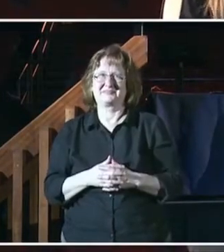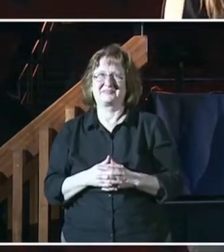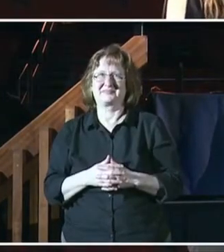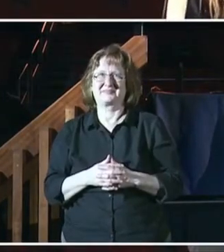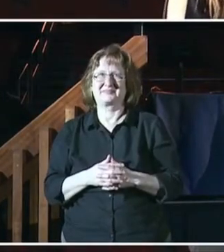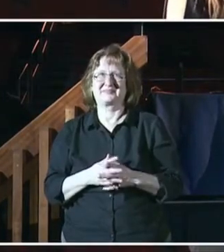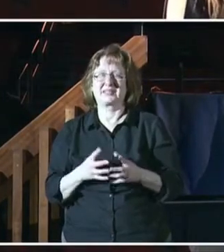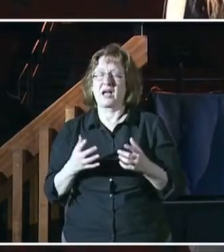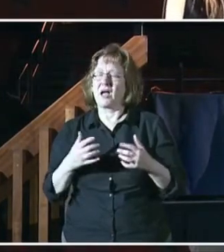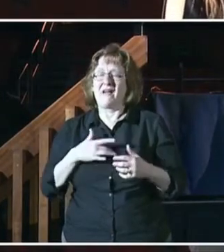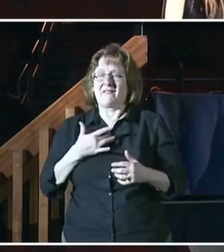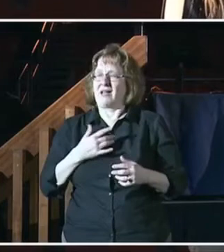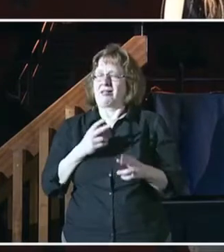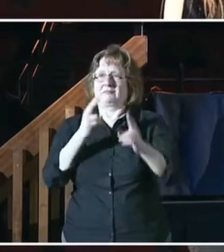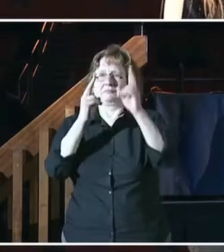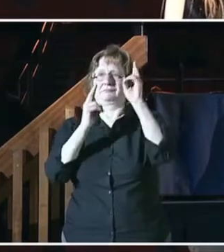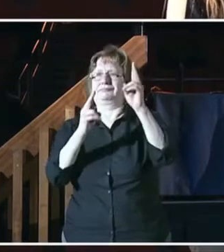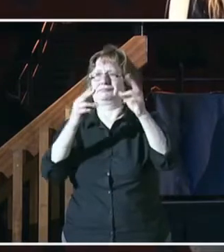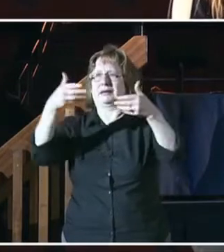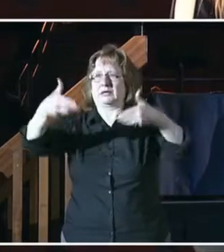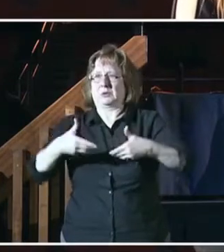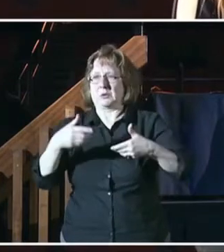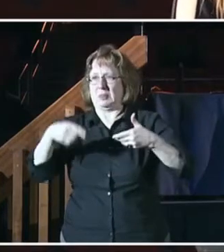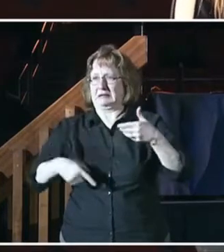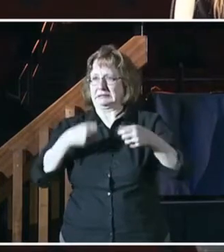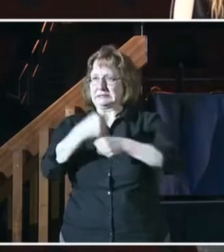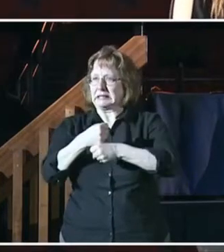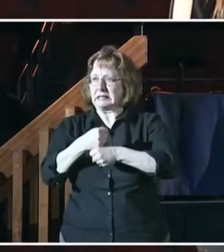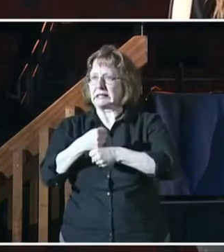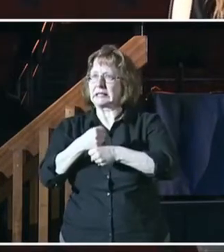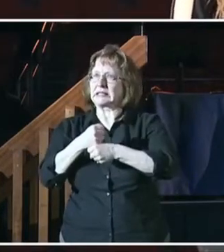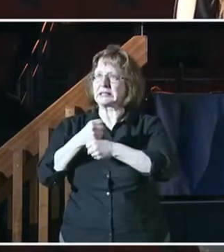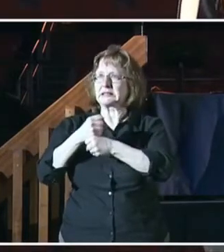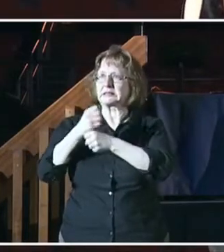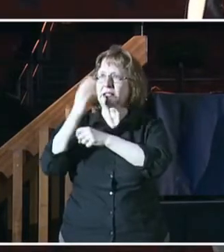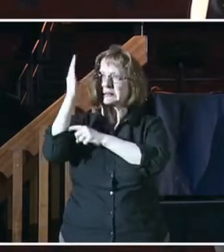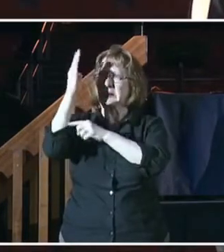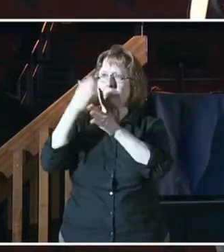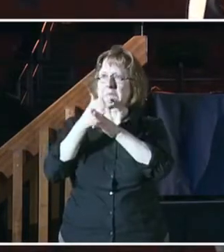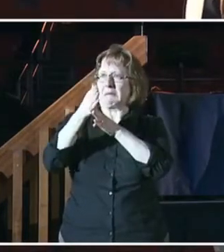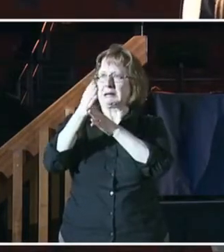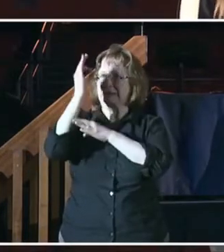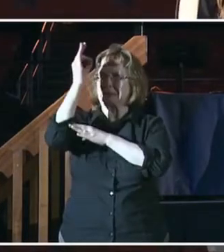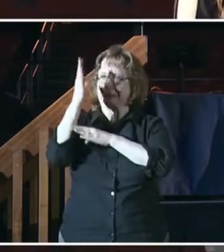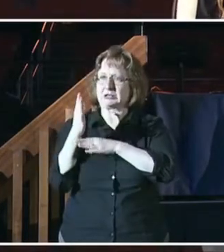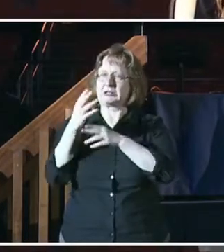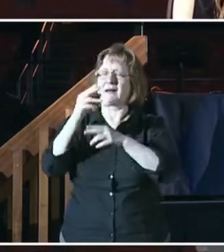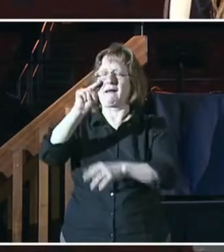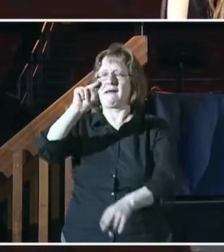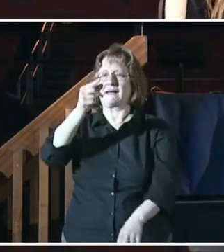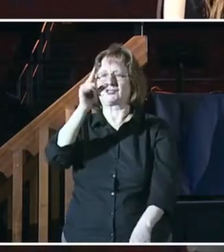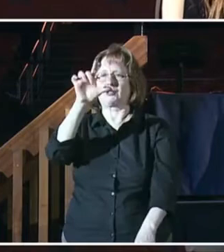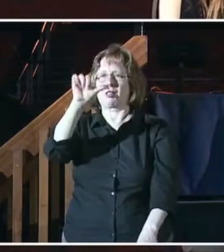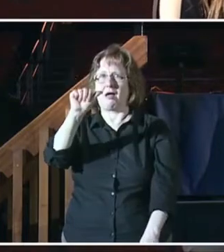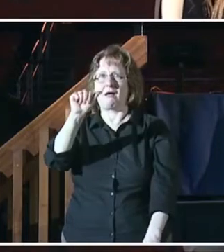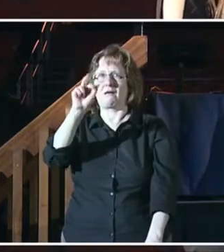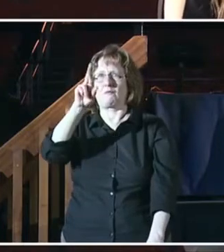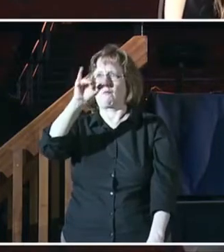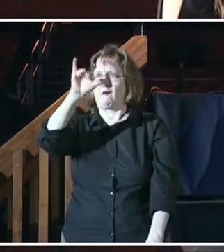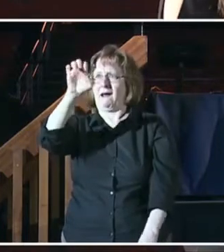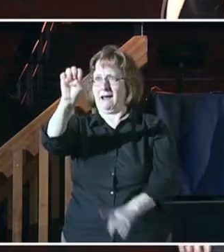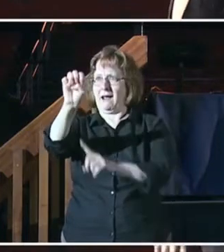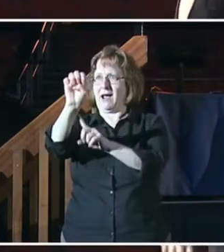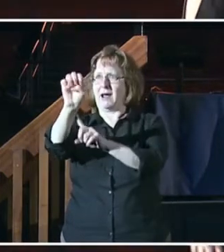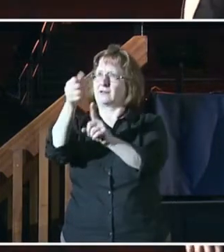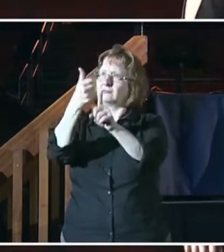We are so honored to introduce this year's keynote speaker, Angela Rye, an acclaimed CNN political commentator and